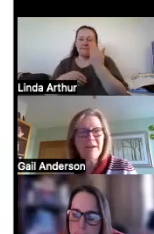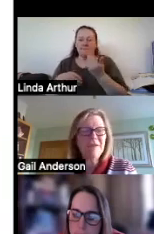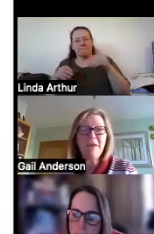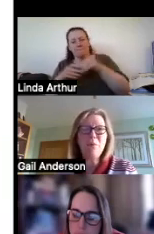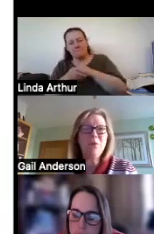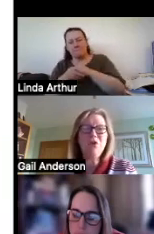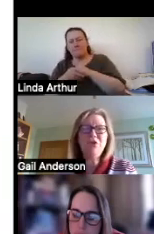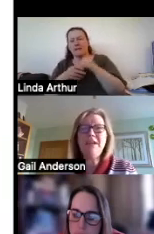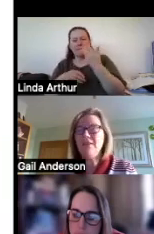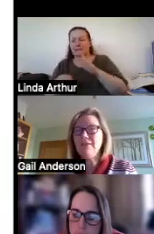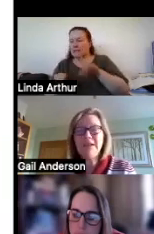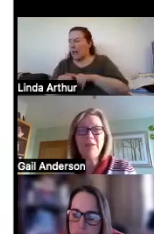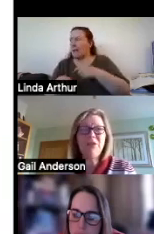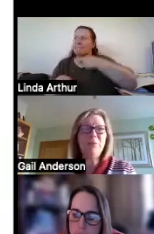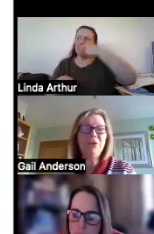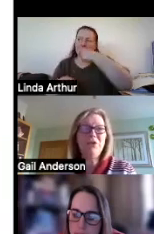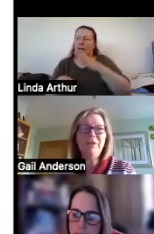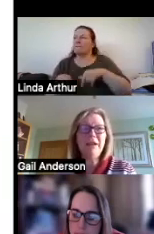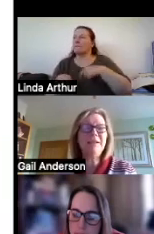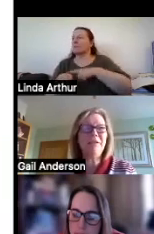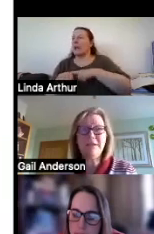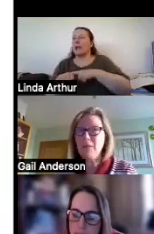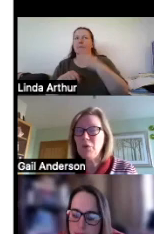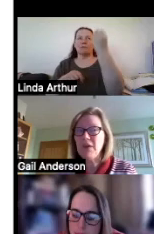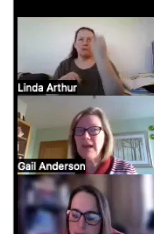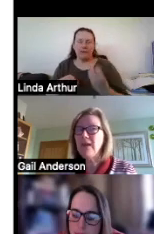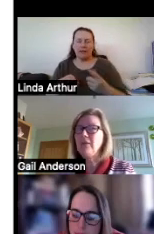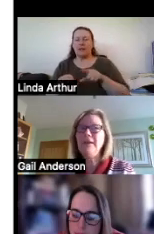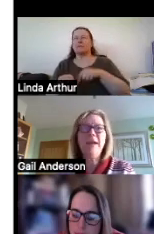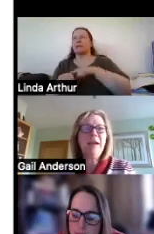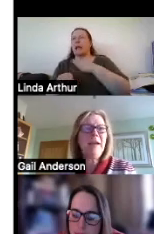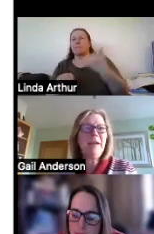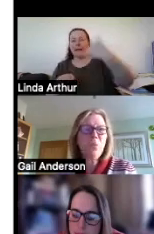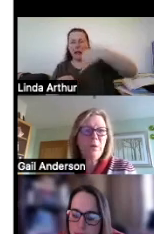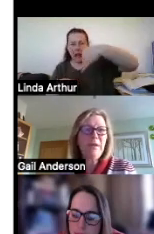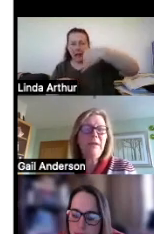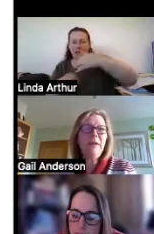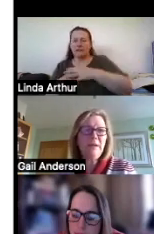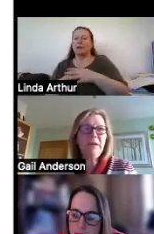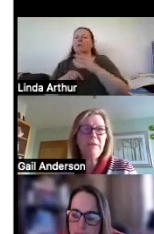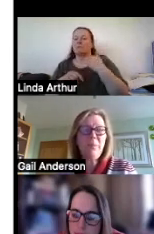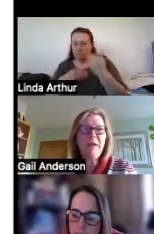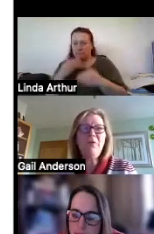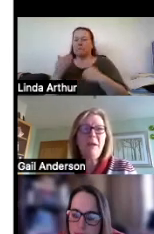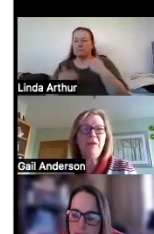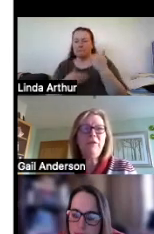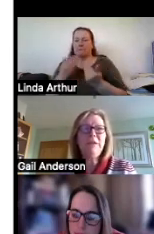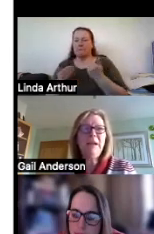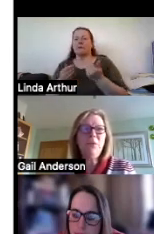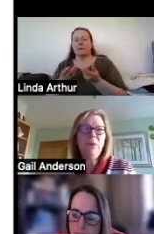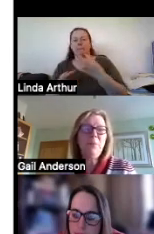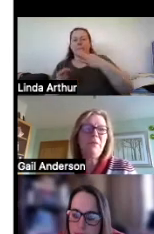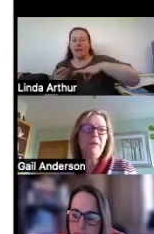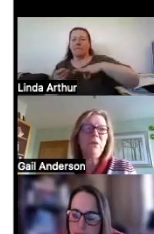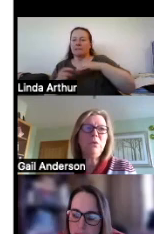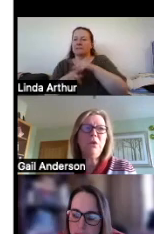literally every time you're brushing your teeth, or every time you stop at the traffic lights, or every time you put the kettle on, it will be of benefit, and it